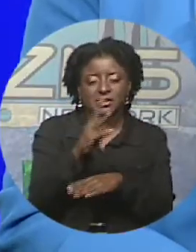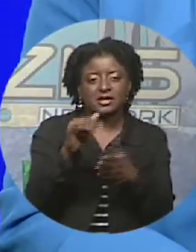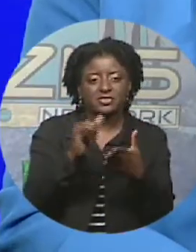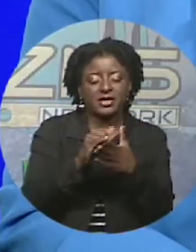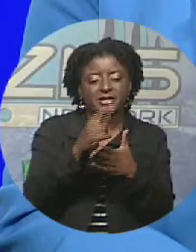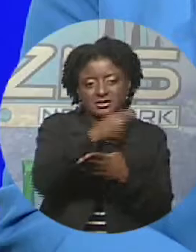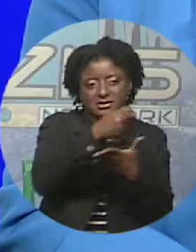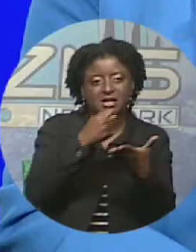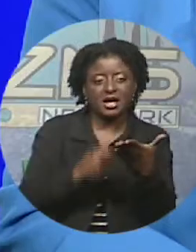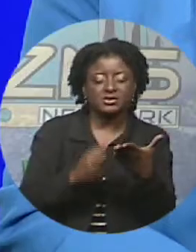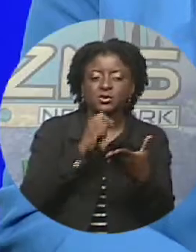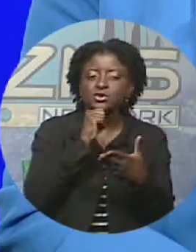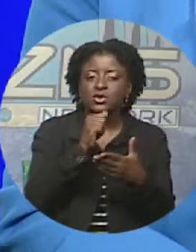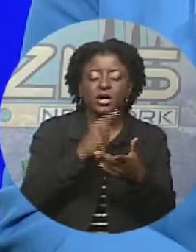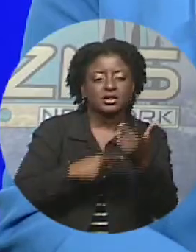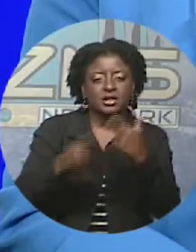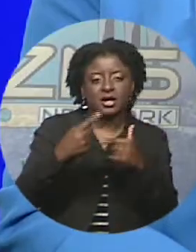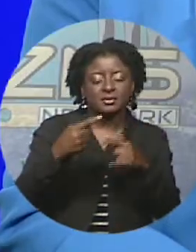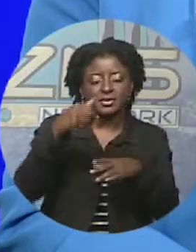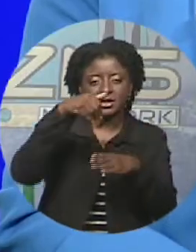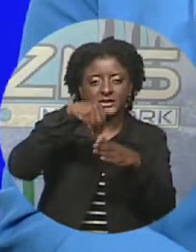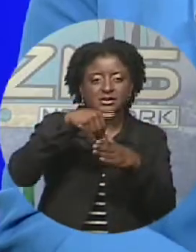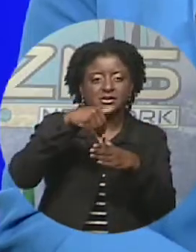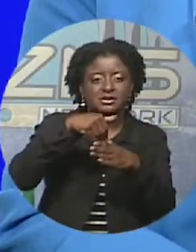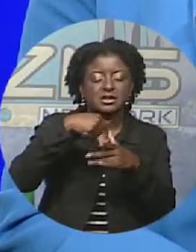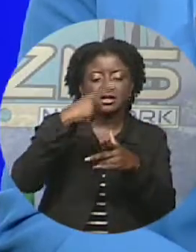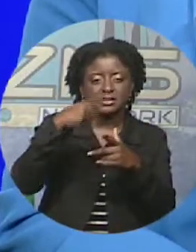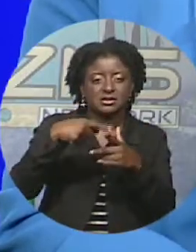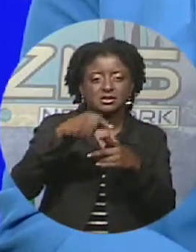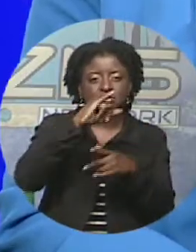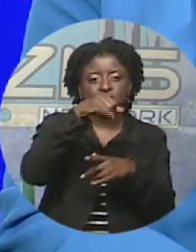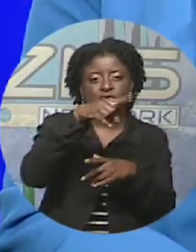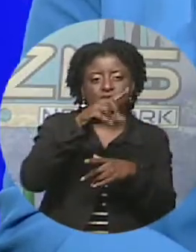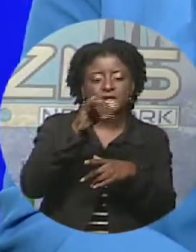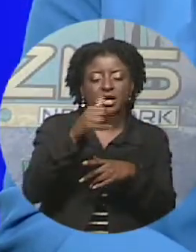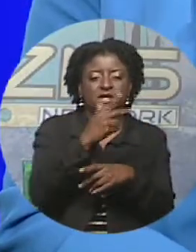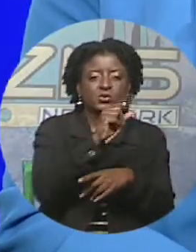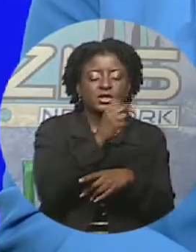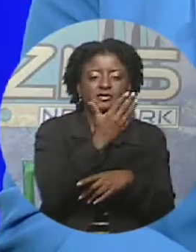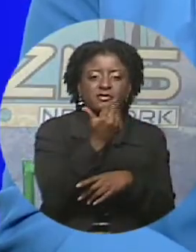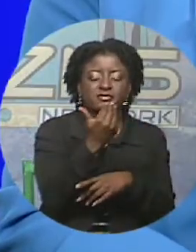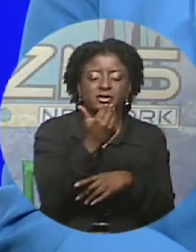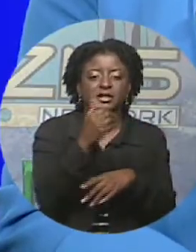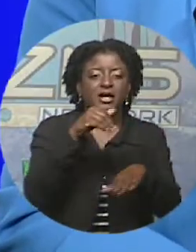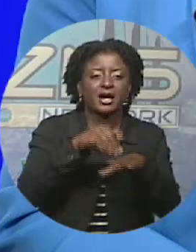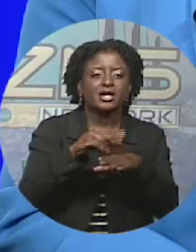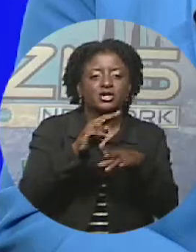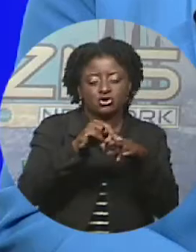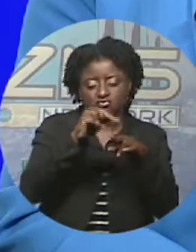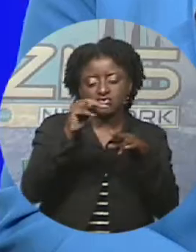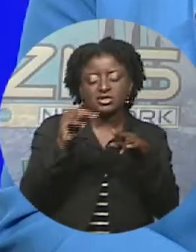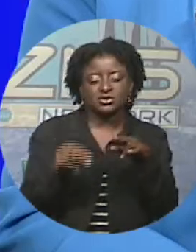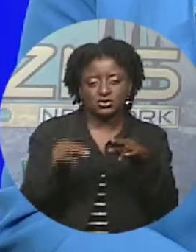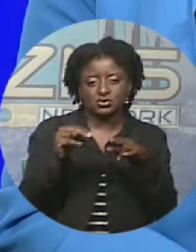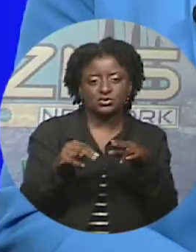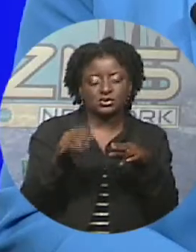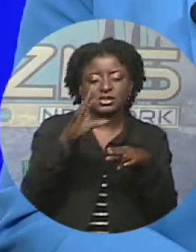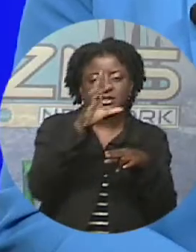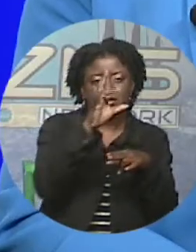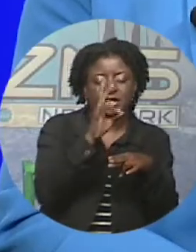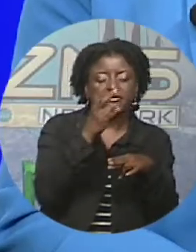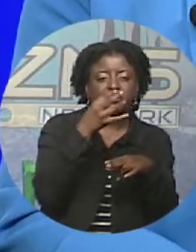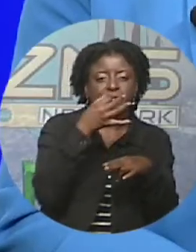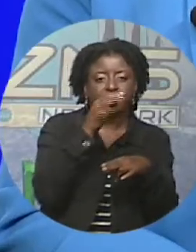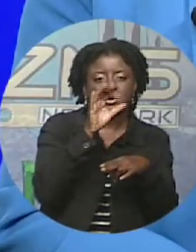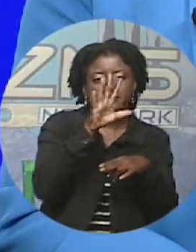would not come until July 2015 and at a reduced 7.5% rate, Marcantonis says Atlantis can use the